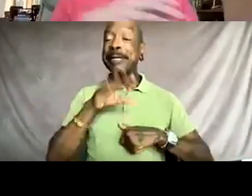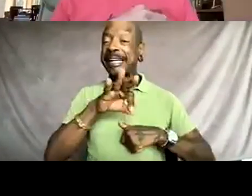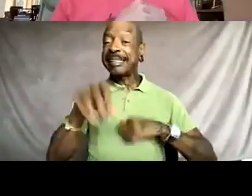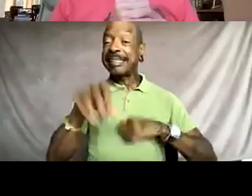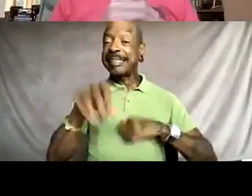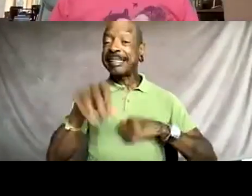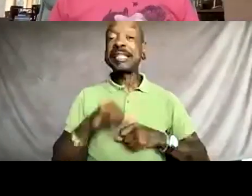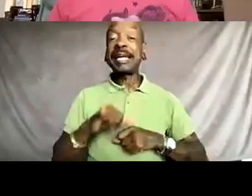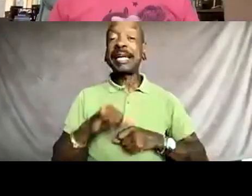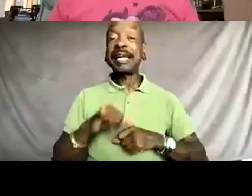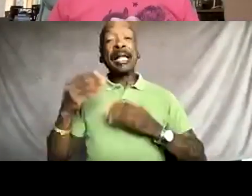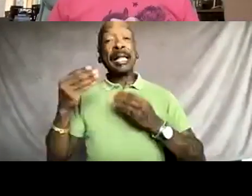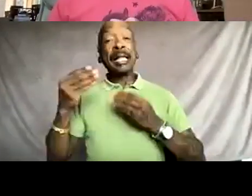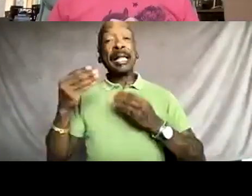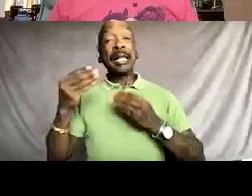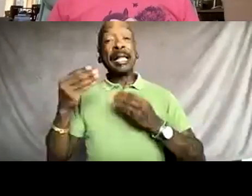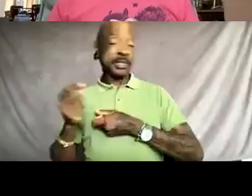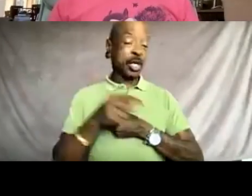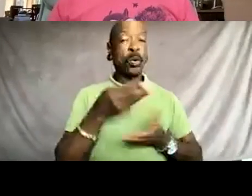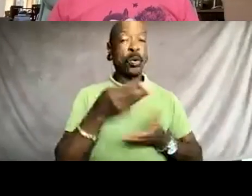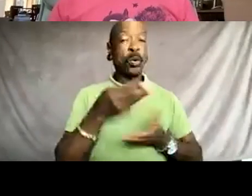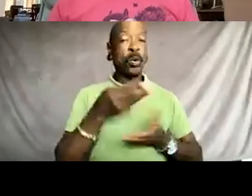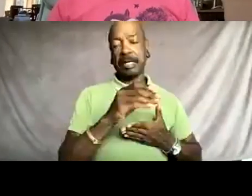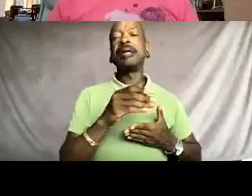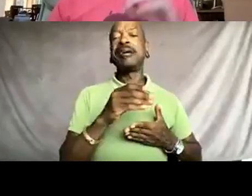land. Courts might say that's an